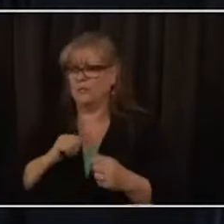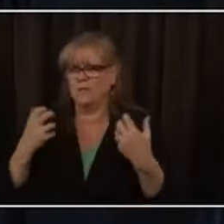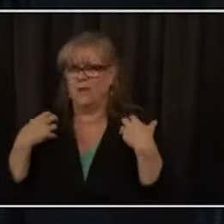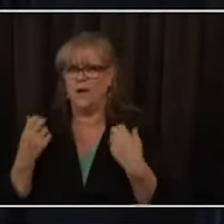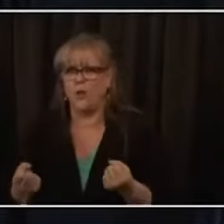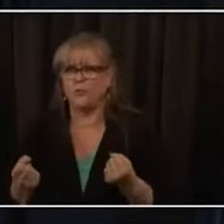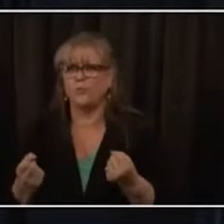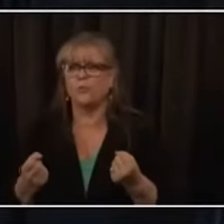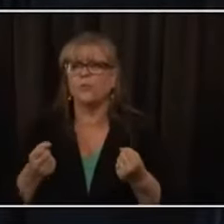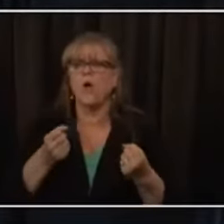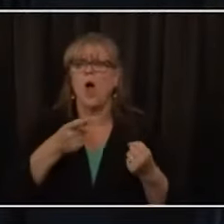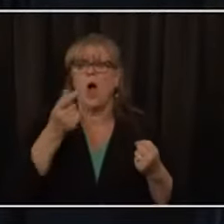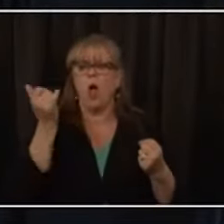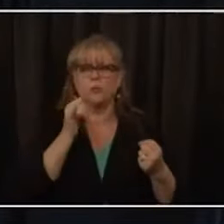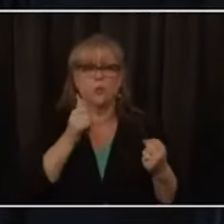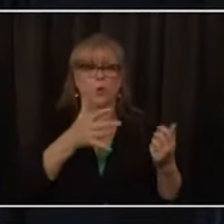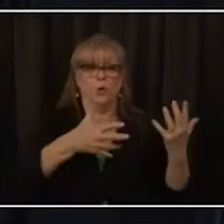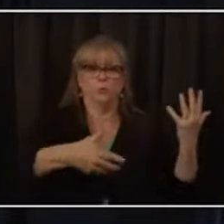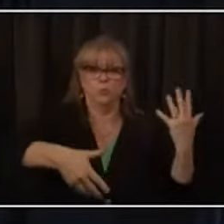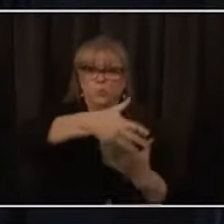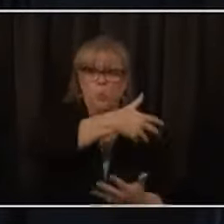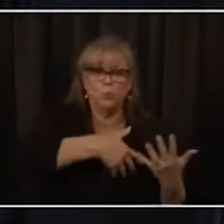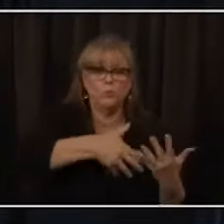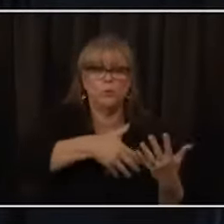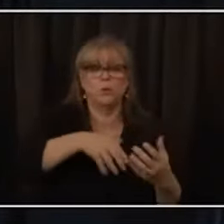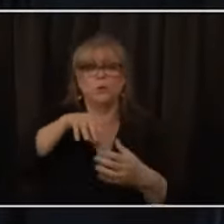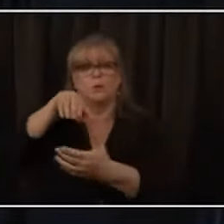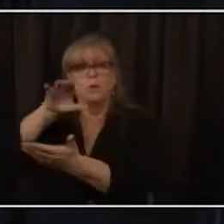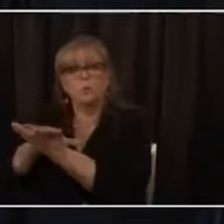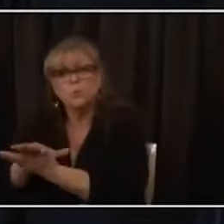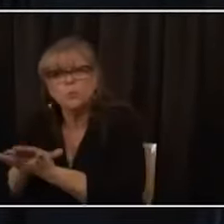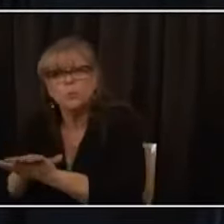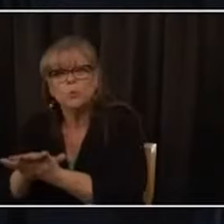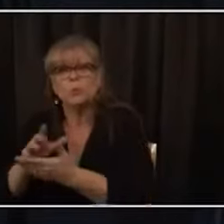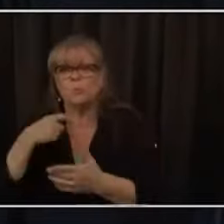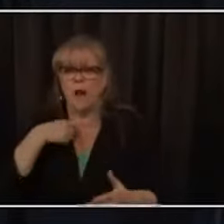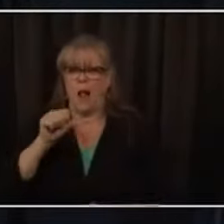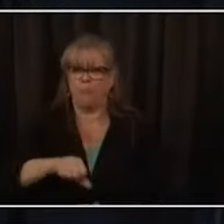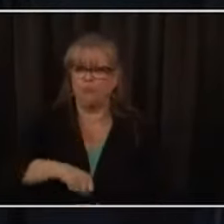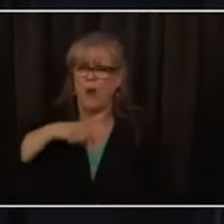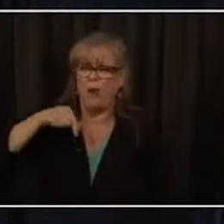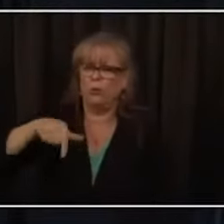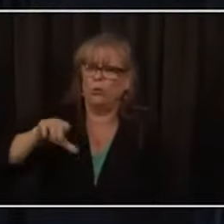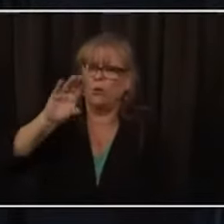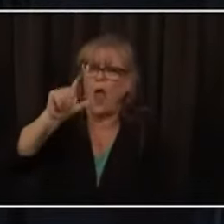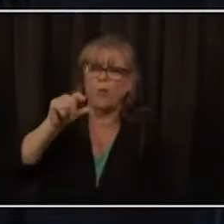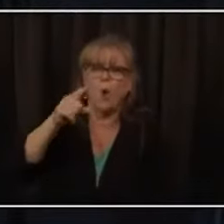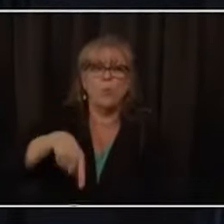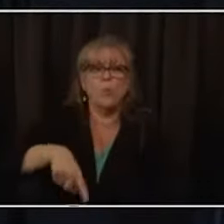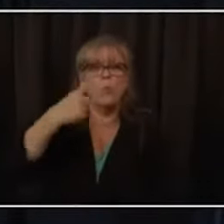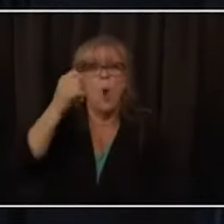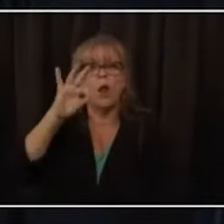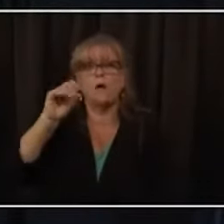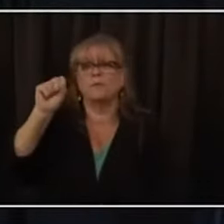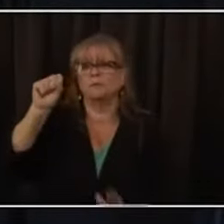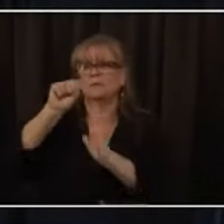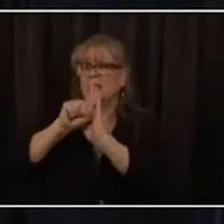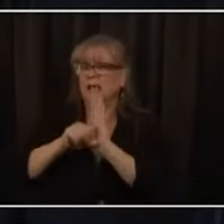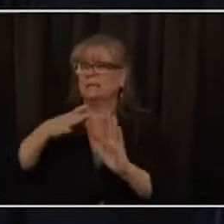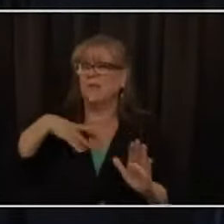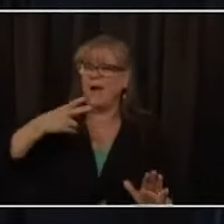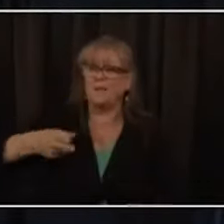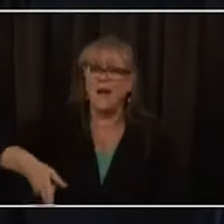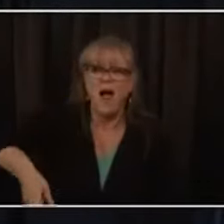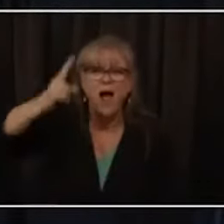to be in school. And yes, I'm proud that Colorado is among the states that has a higher percentage of kids in a safe in-person learning